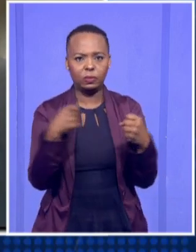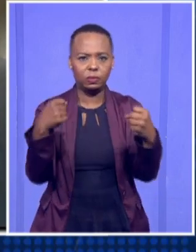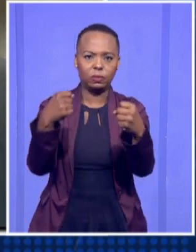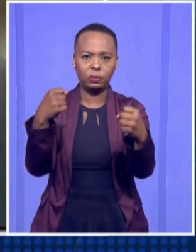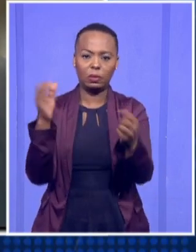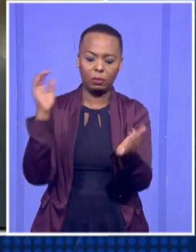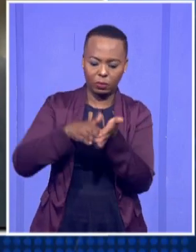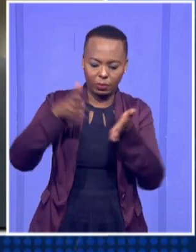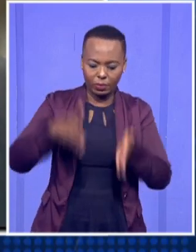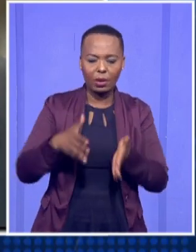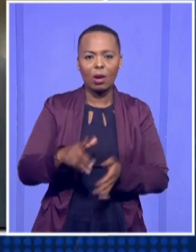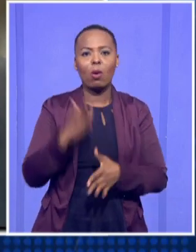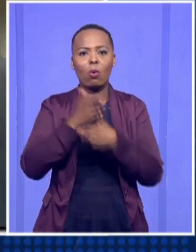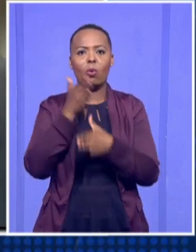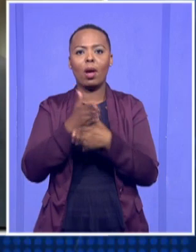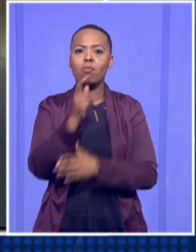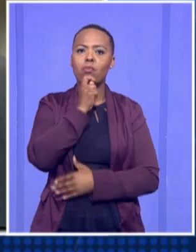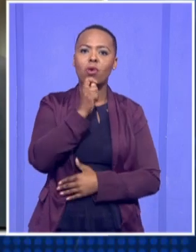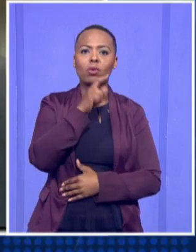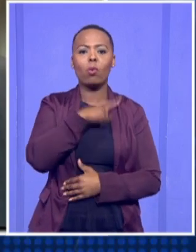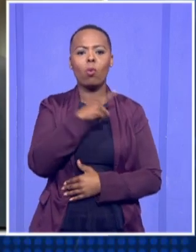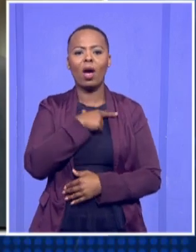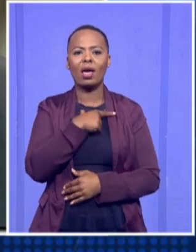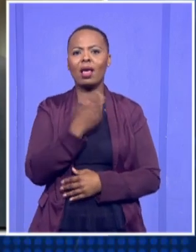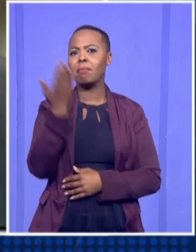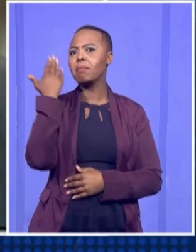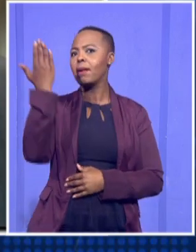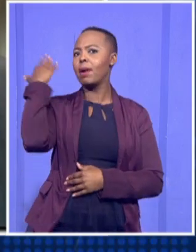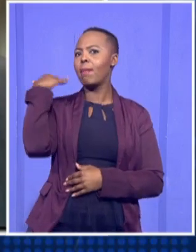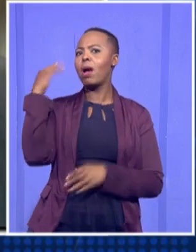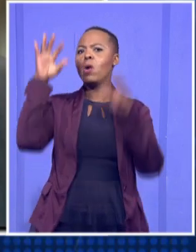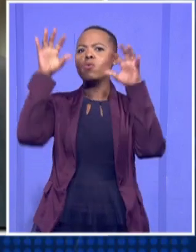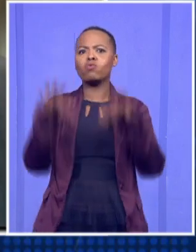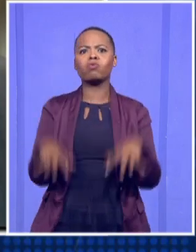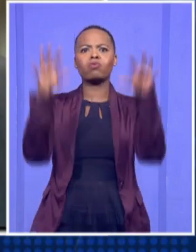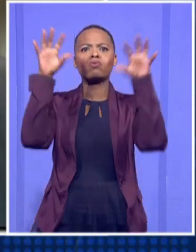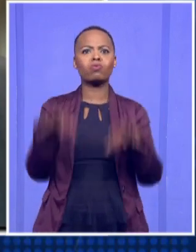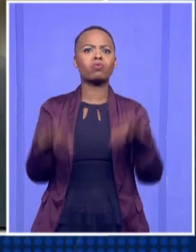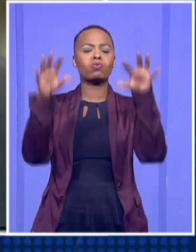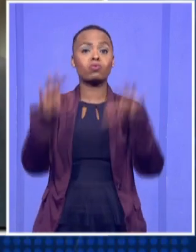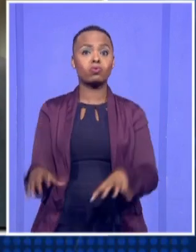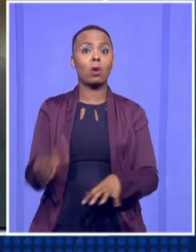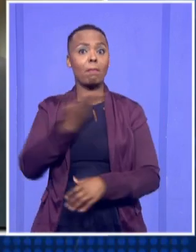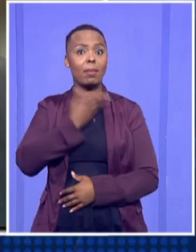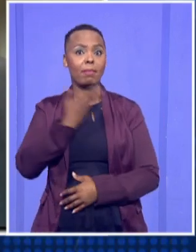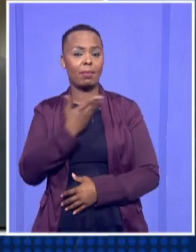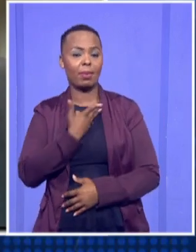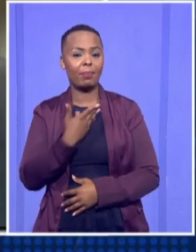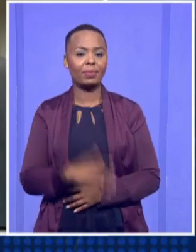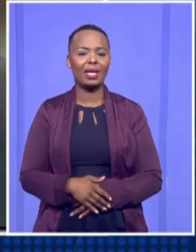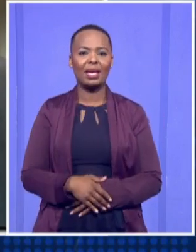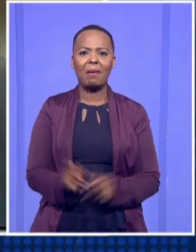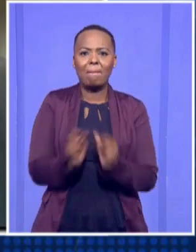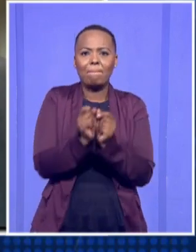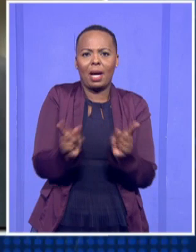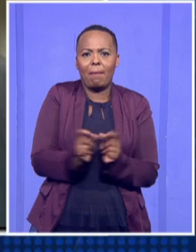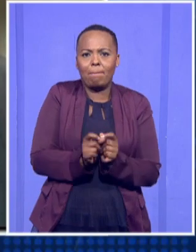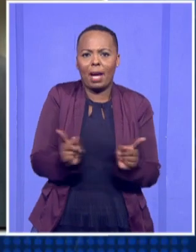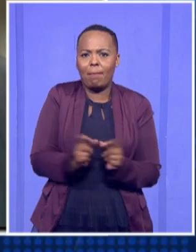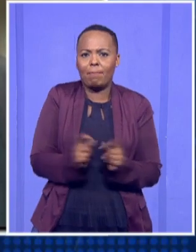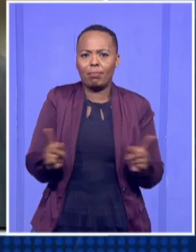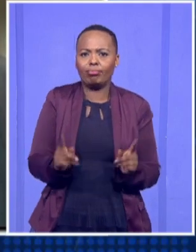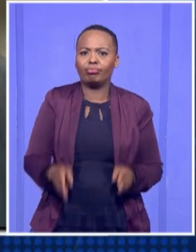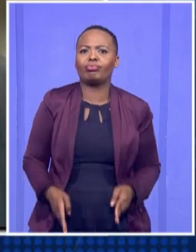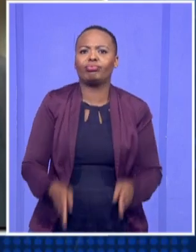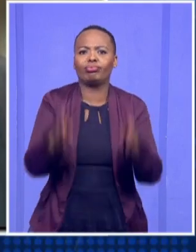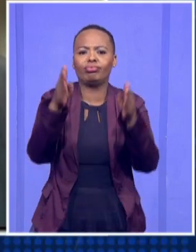because we've had a lot of rain over the past couple of weeks, and you have so much damage to the infrastructure, which